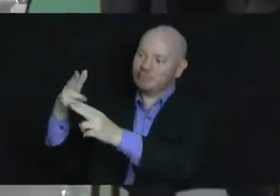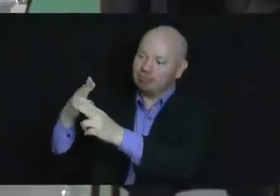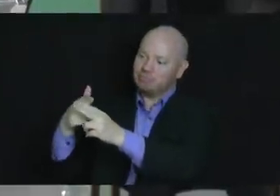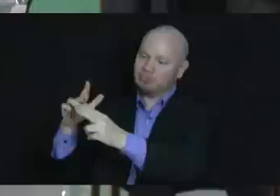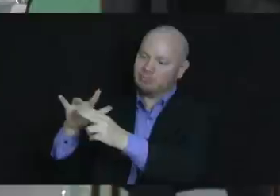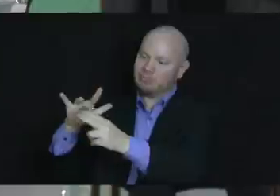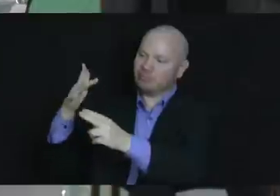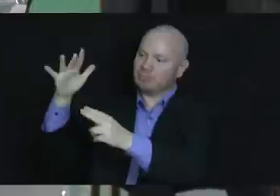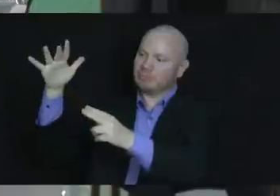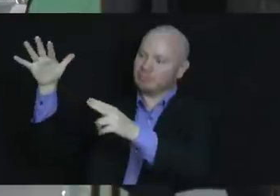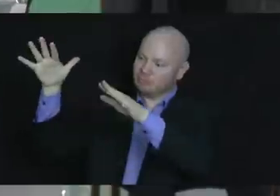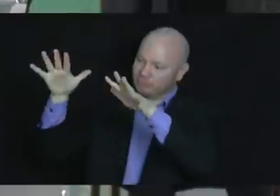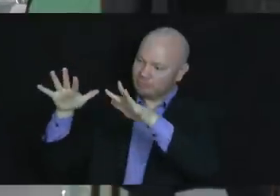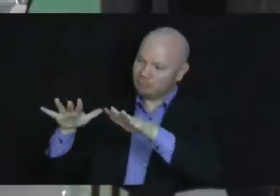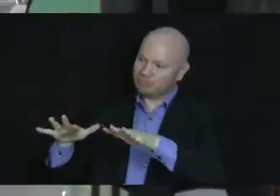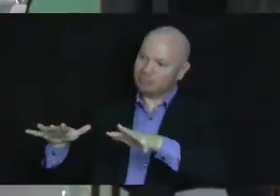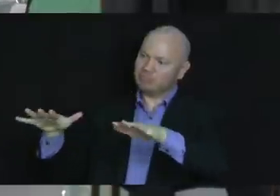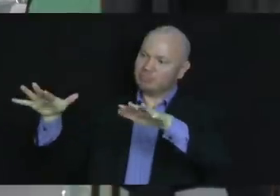be